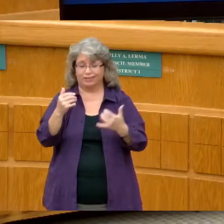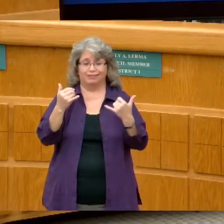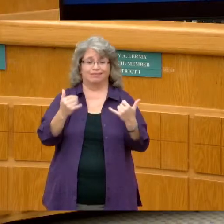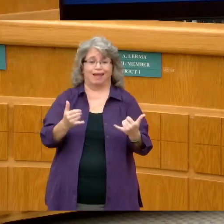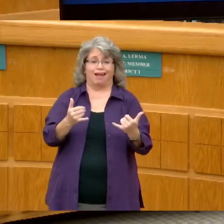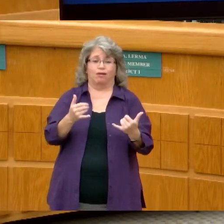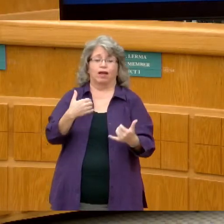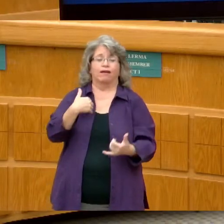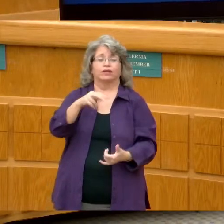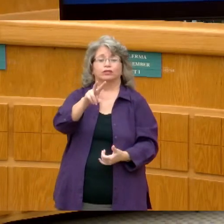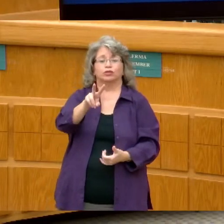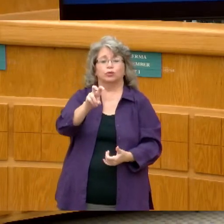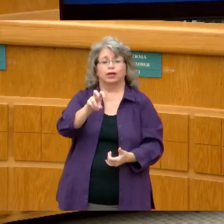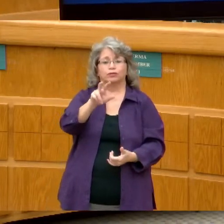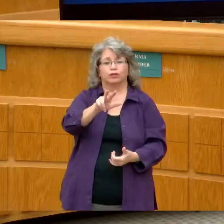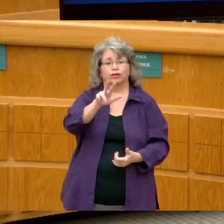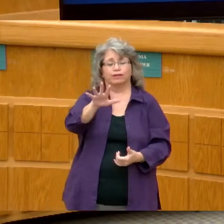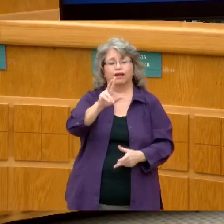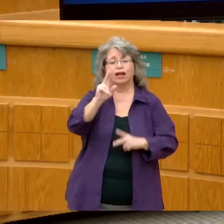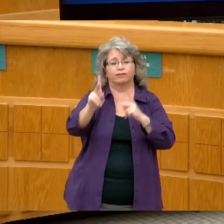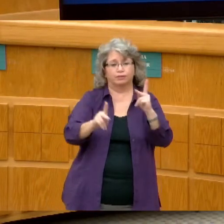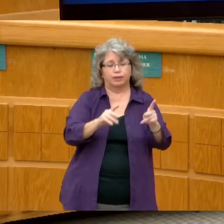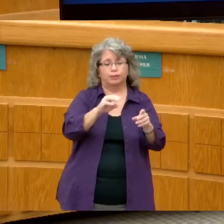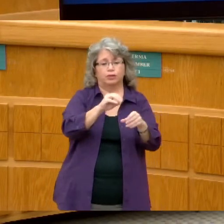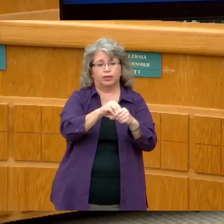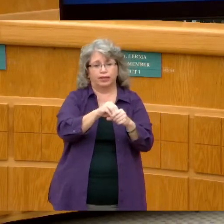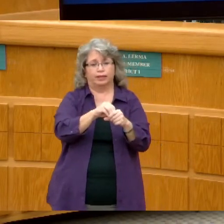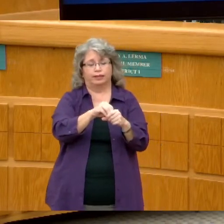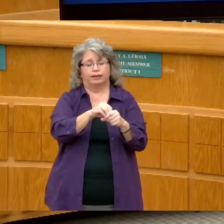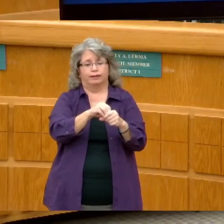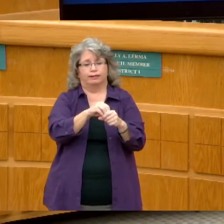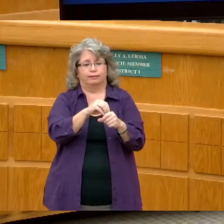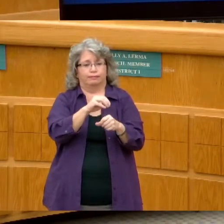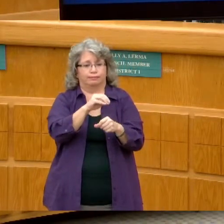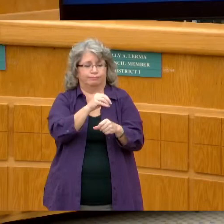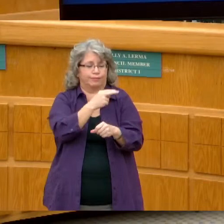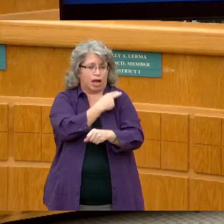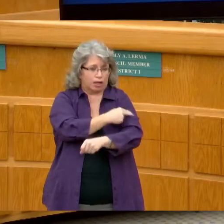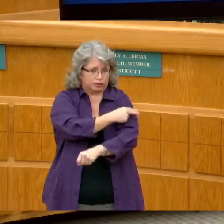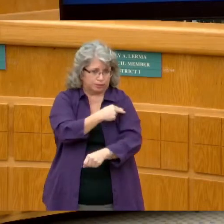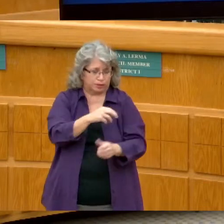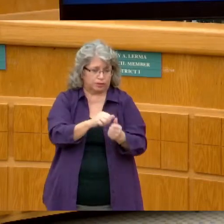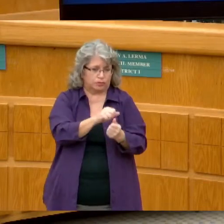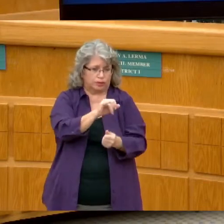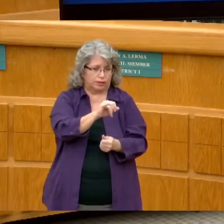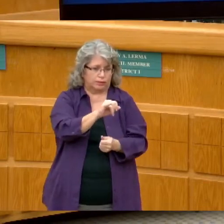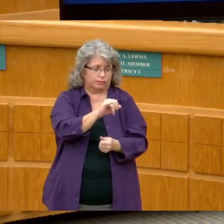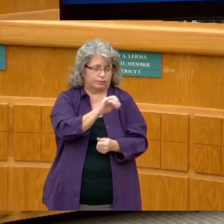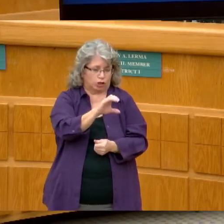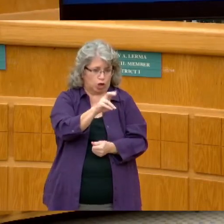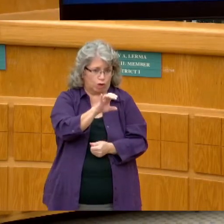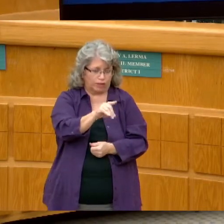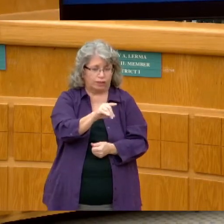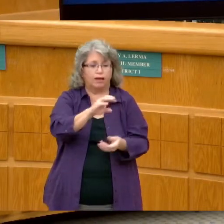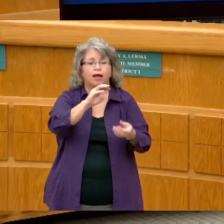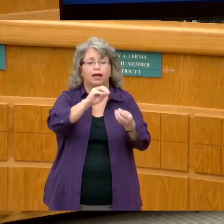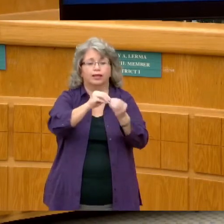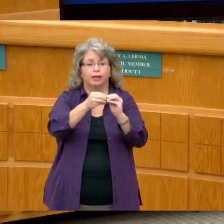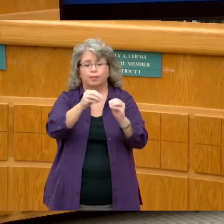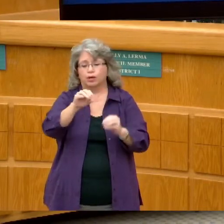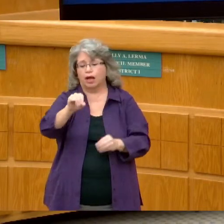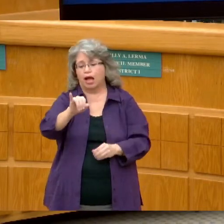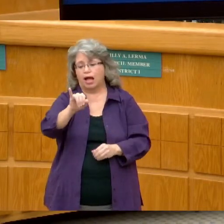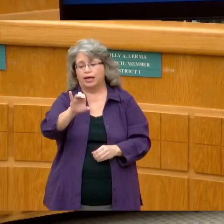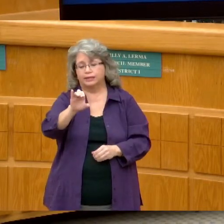235 individuals here in Nueces County that are hospitalized with COVID-19. The ICUs are also going up, but not as rapidly